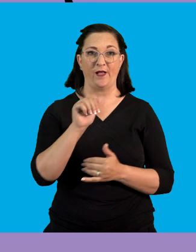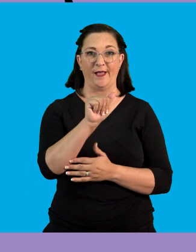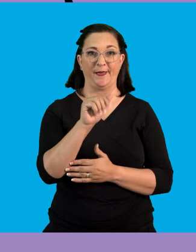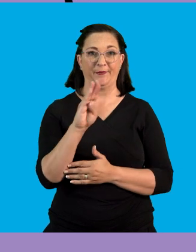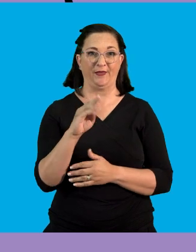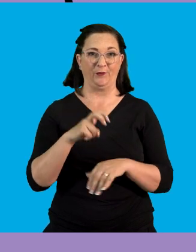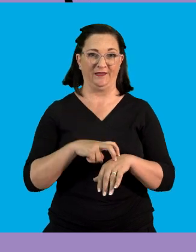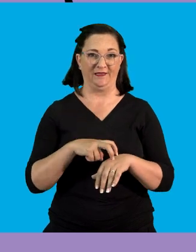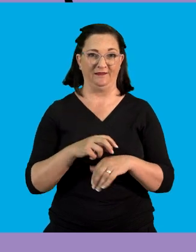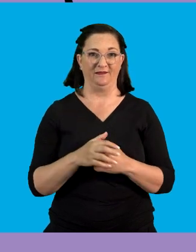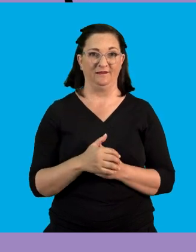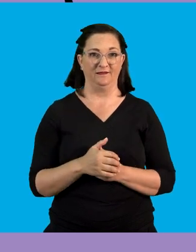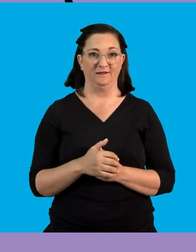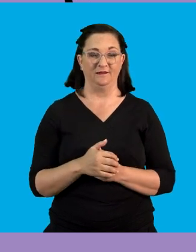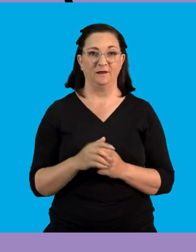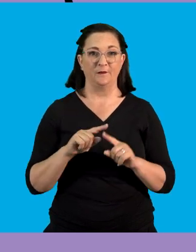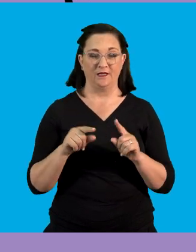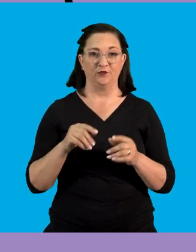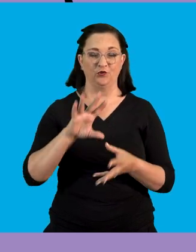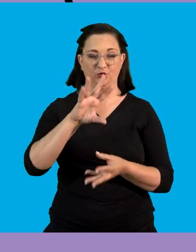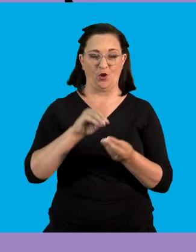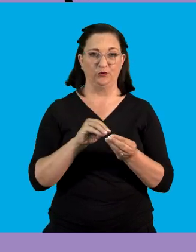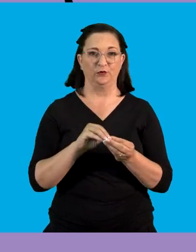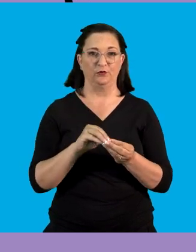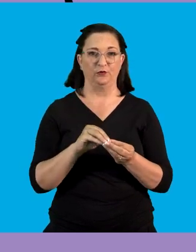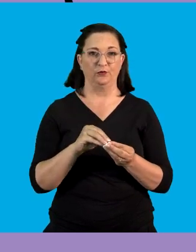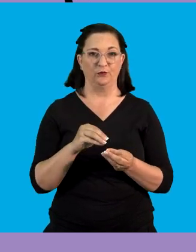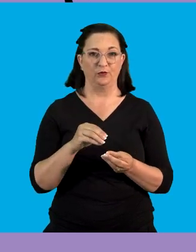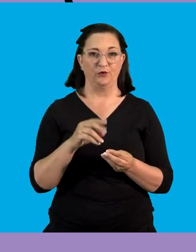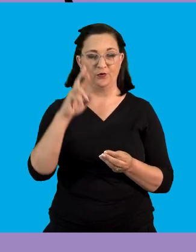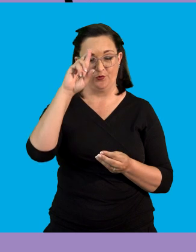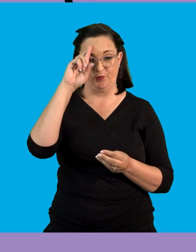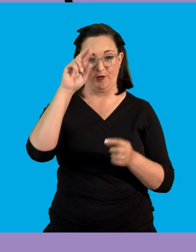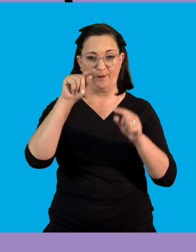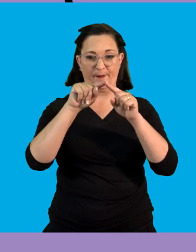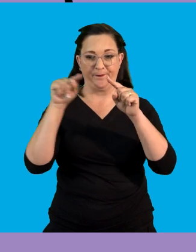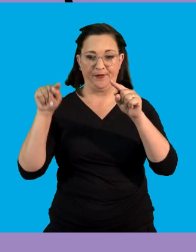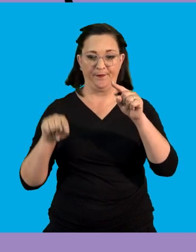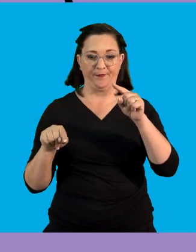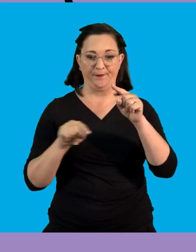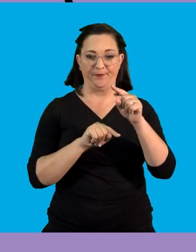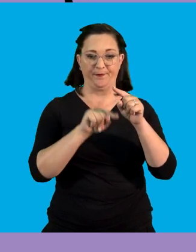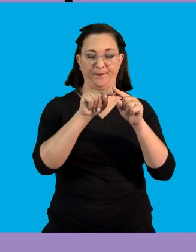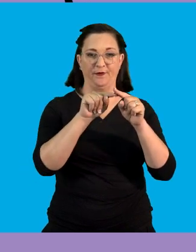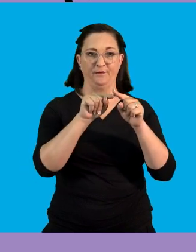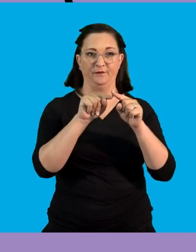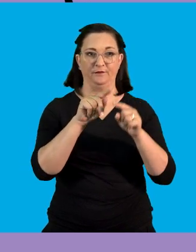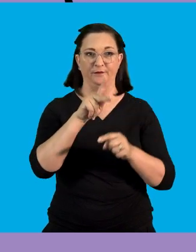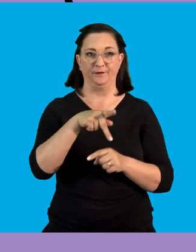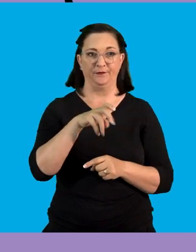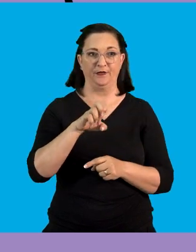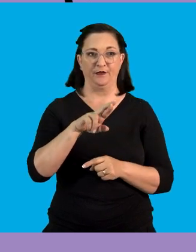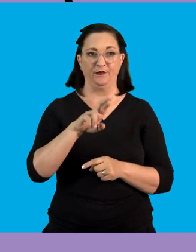side AB. So we already know that there is a total. So perimeter, remember, is the total